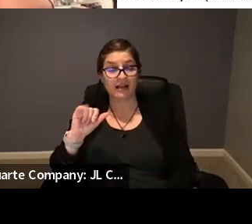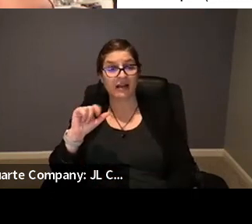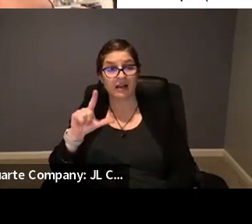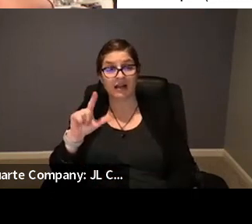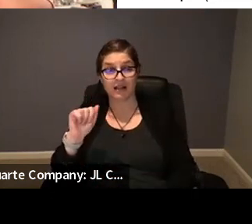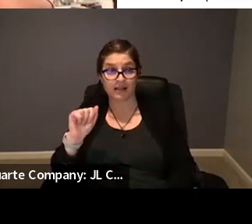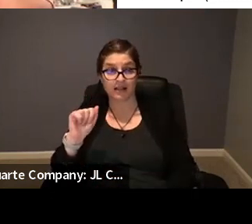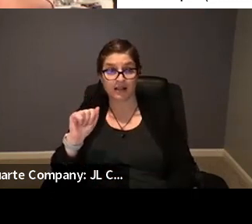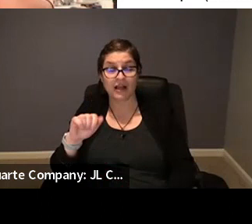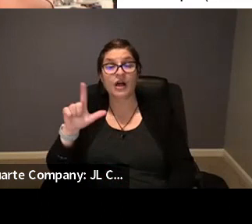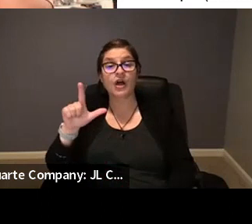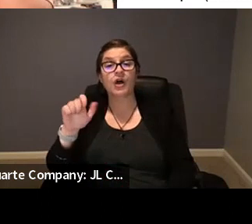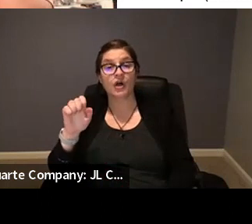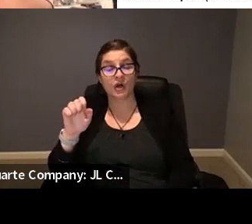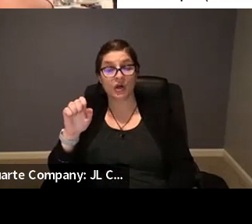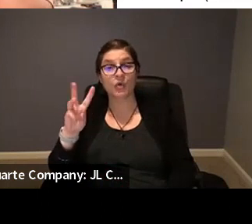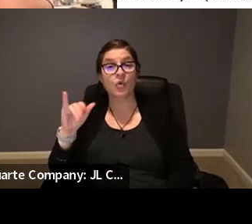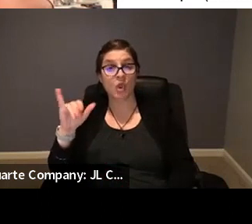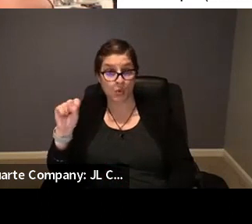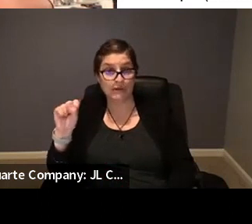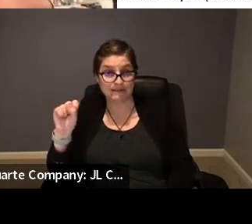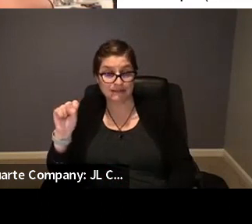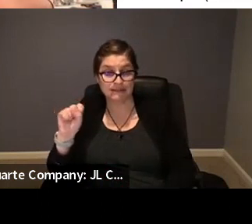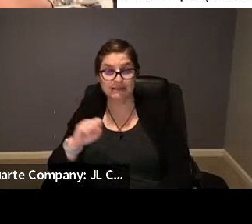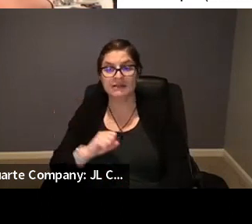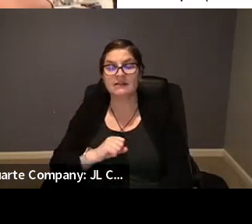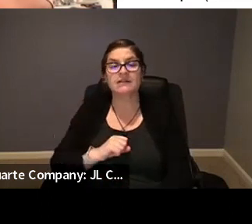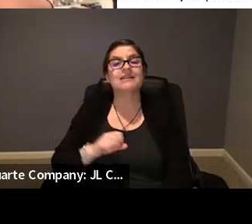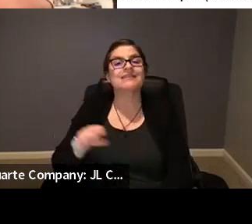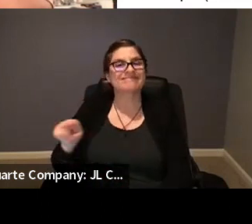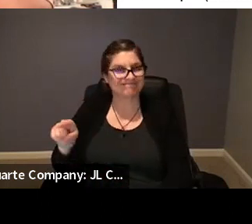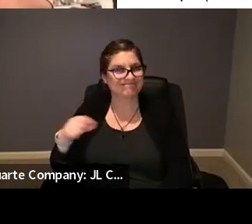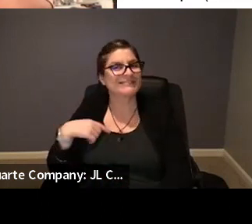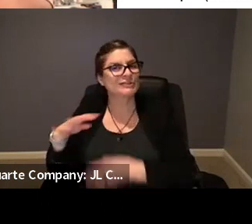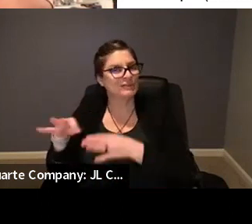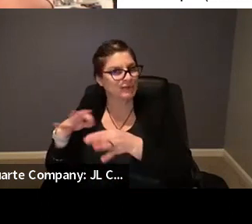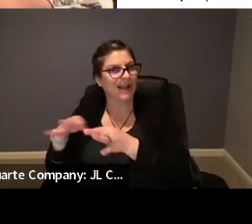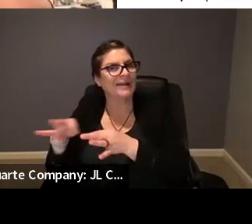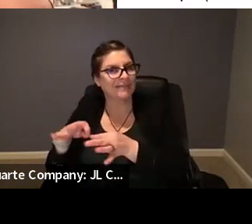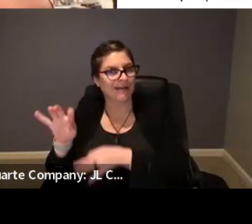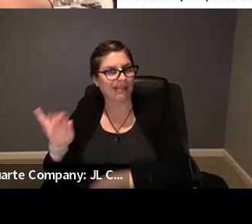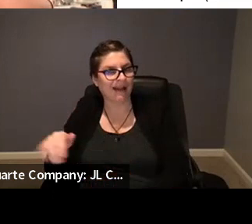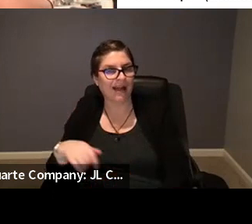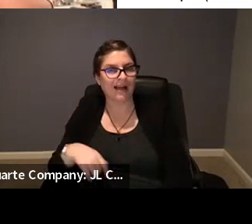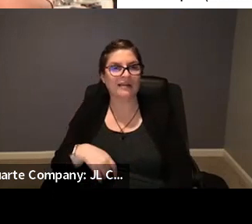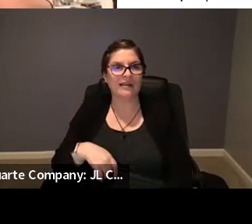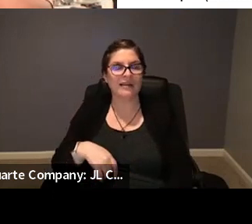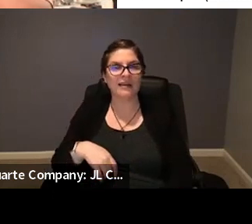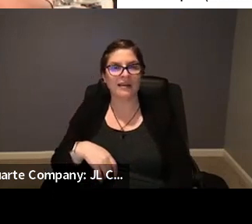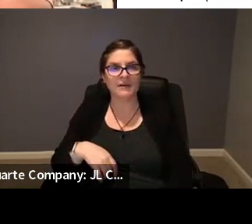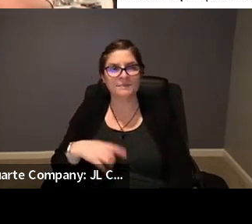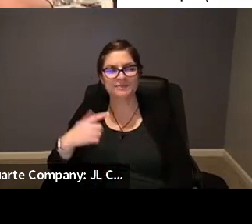T-A-L-I-L-A, Lewis, L-E-W-I-S, has always described it, that we are taught to